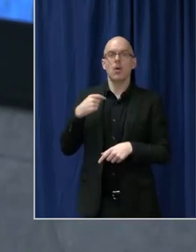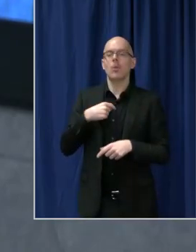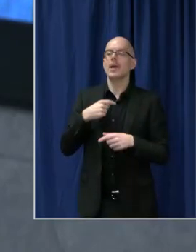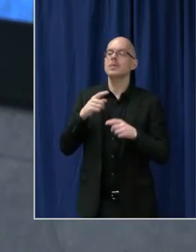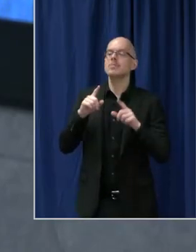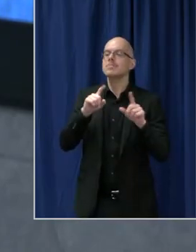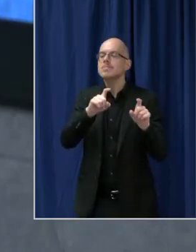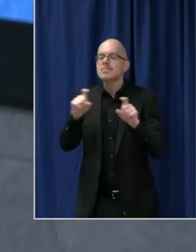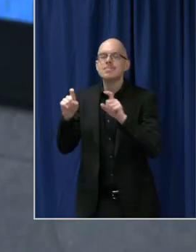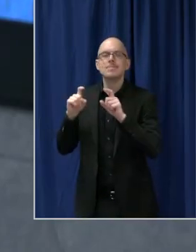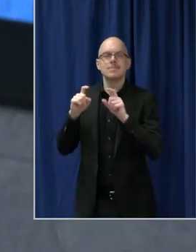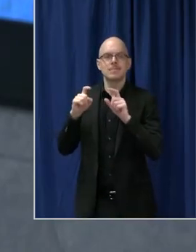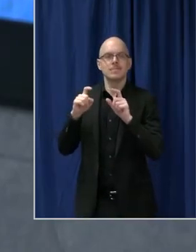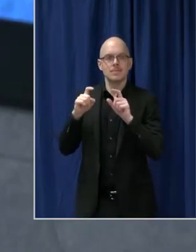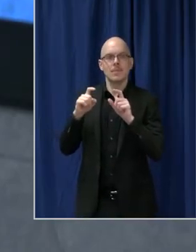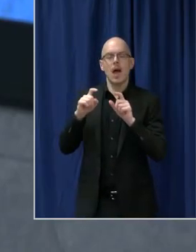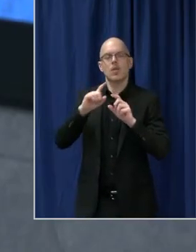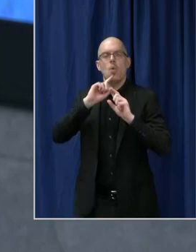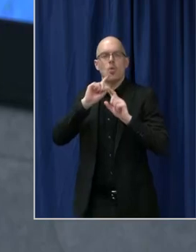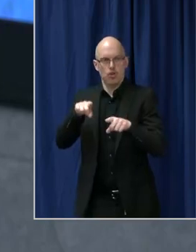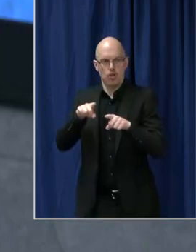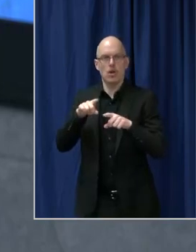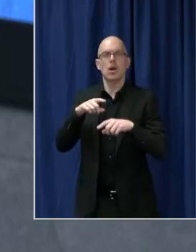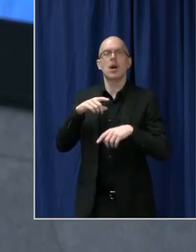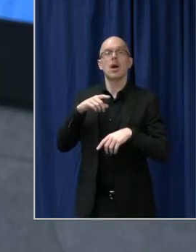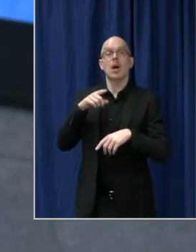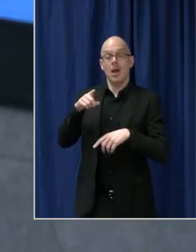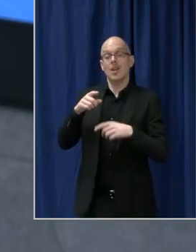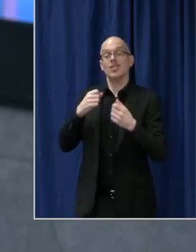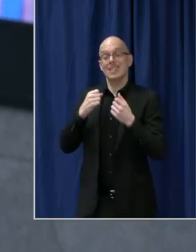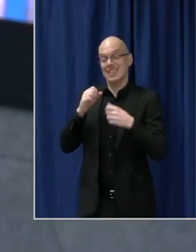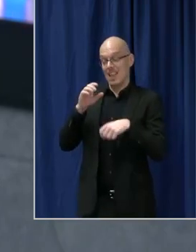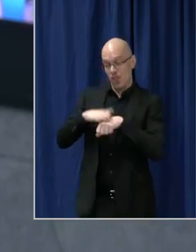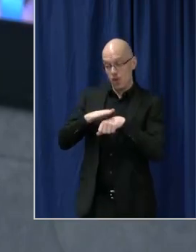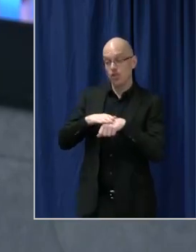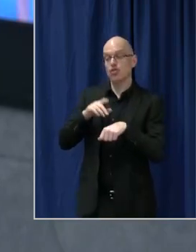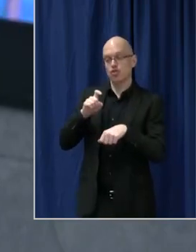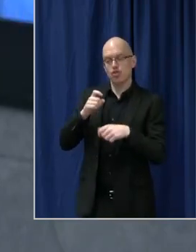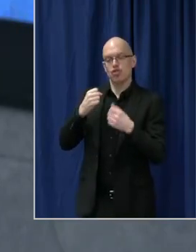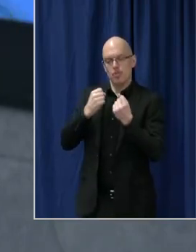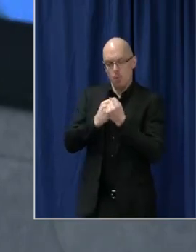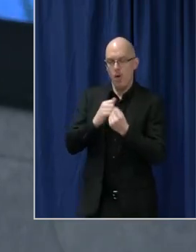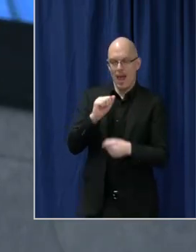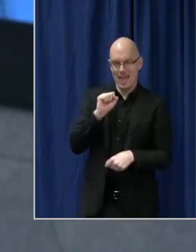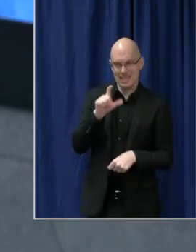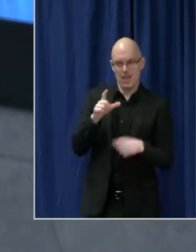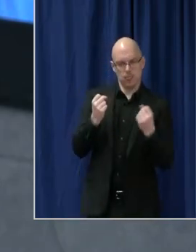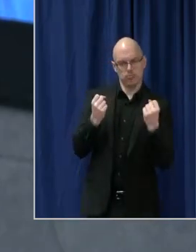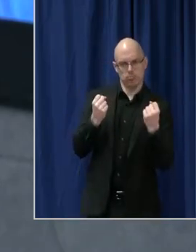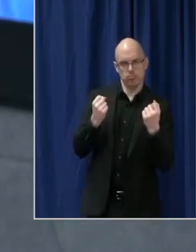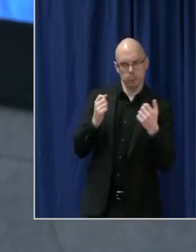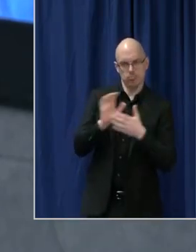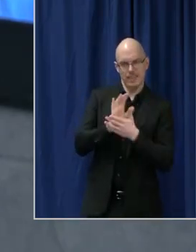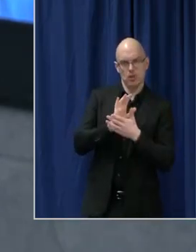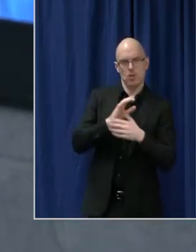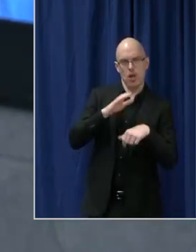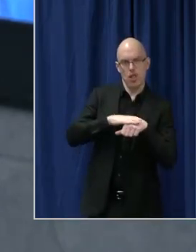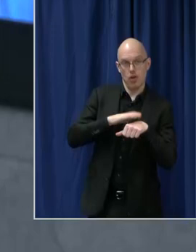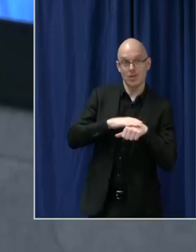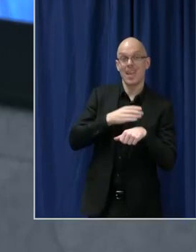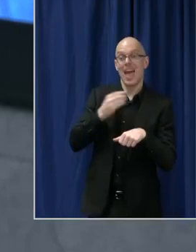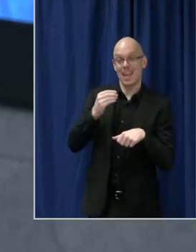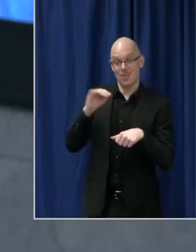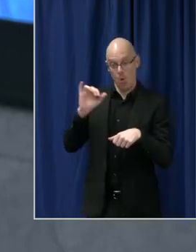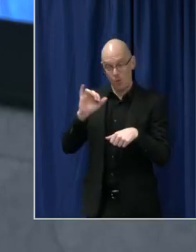to support alerts in American Sign Language, ASL, and in the 13 most commonly spoken non-English languages in the